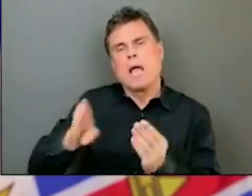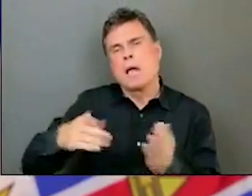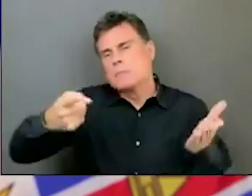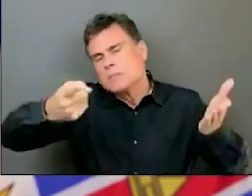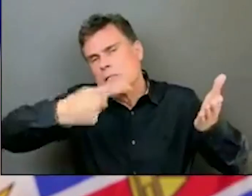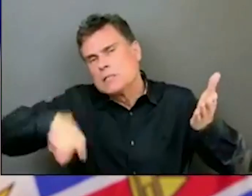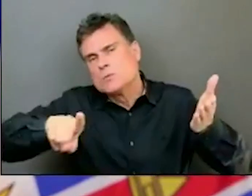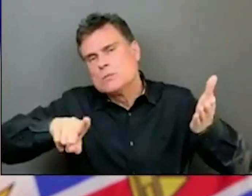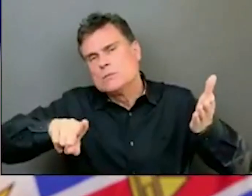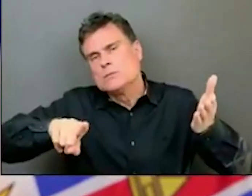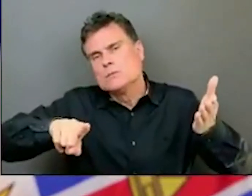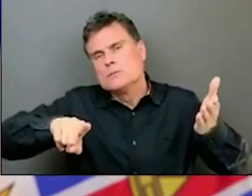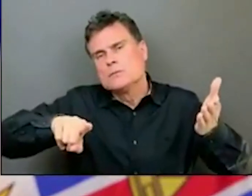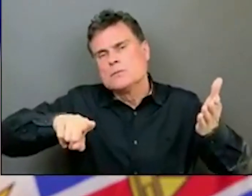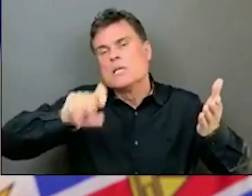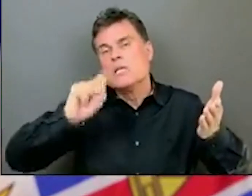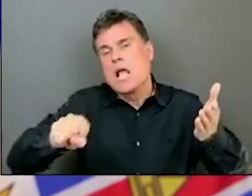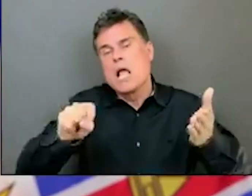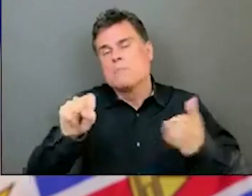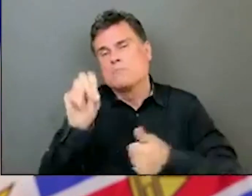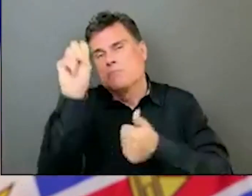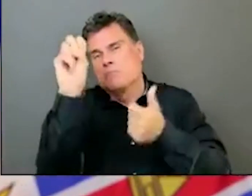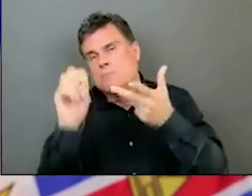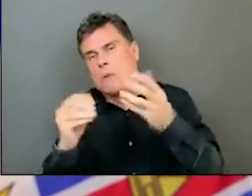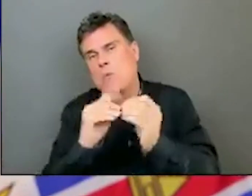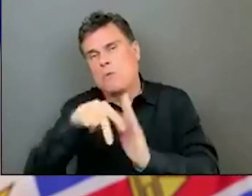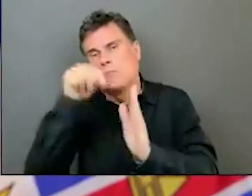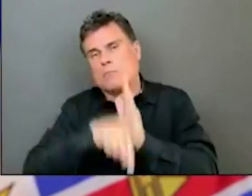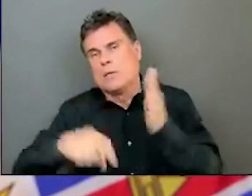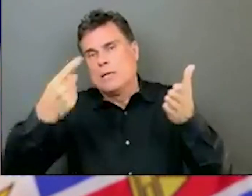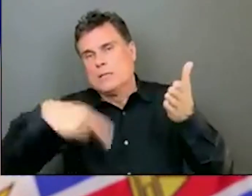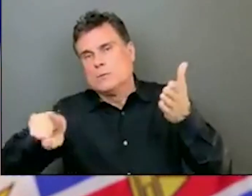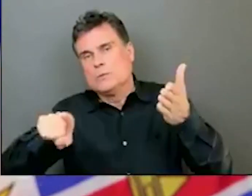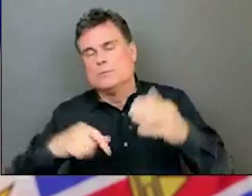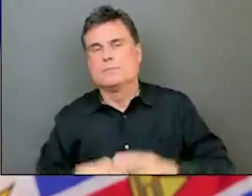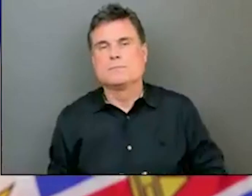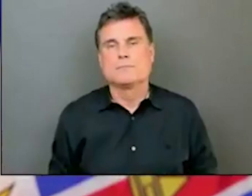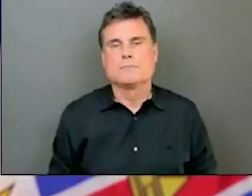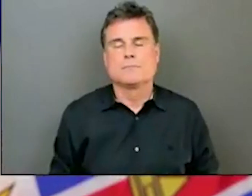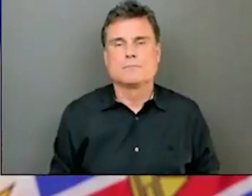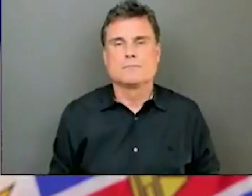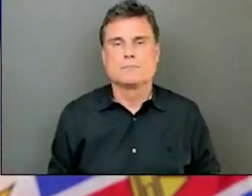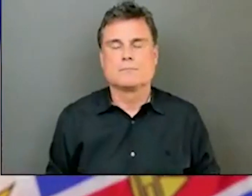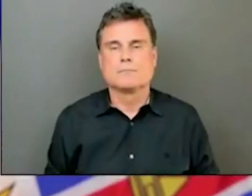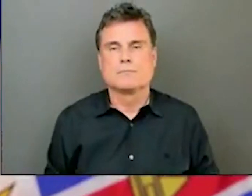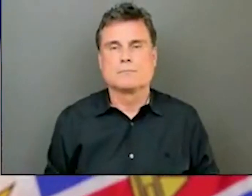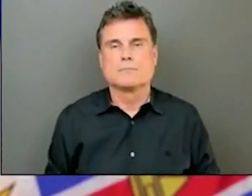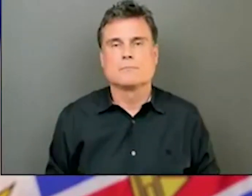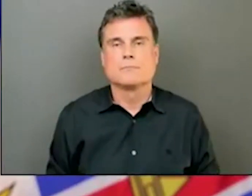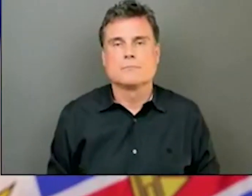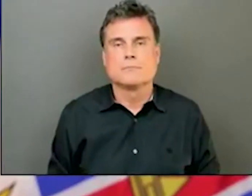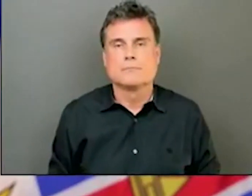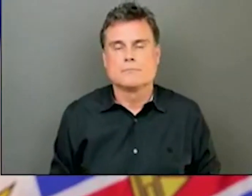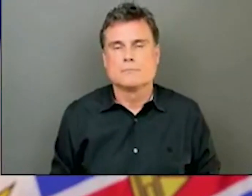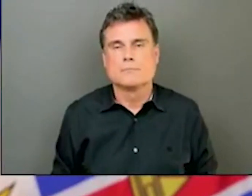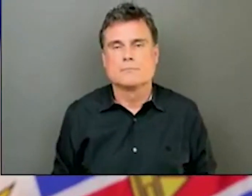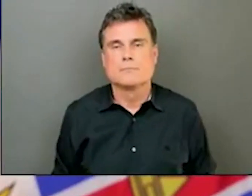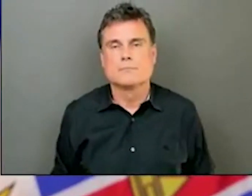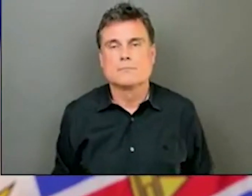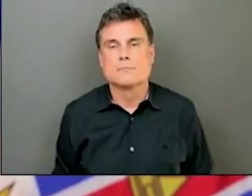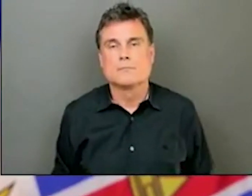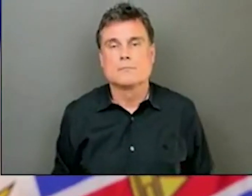plan starting sometime next week. So next Tuesday I'll be able to talk to it in more detail. So we're also looking